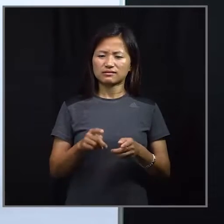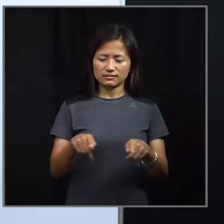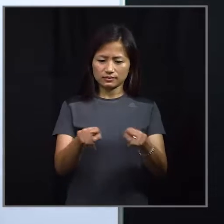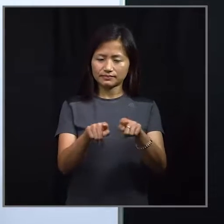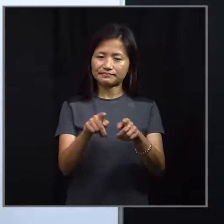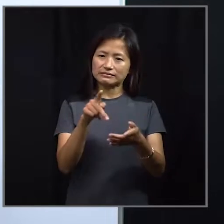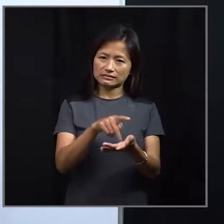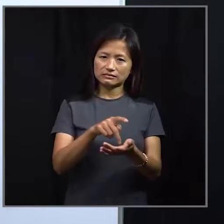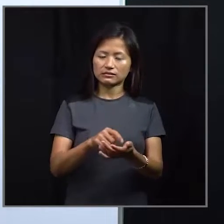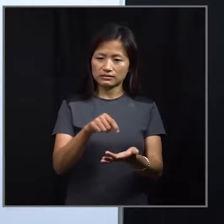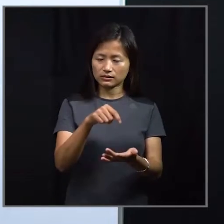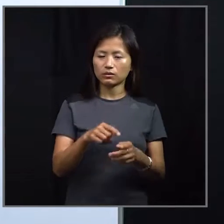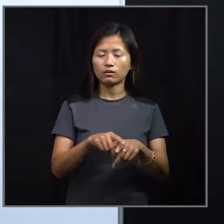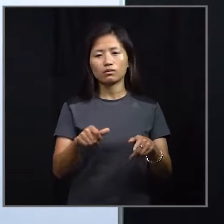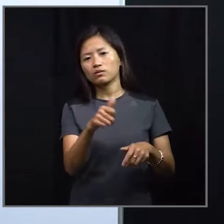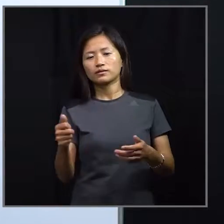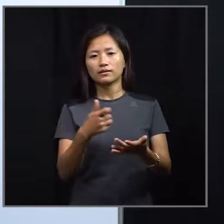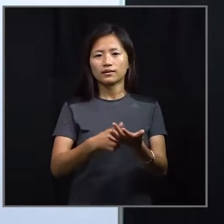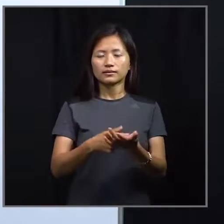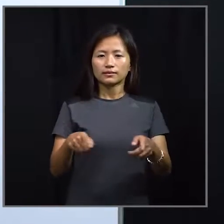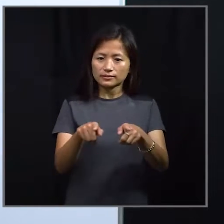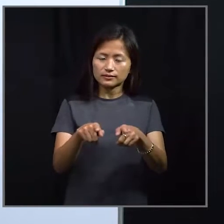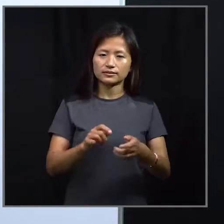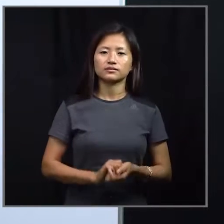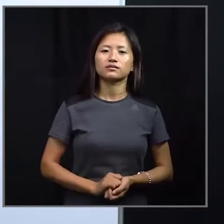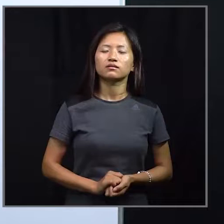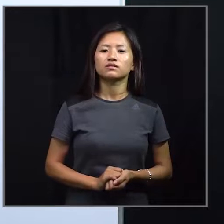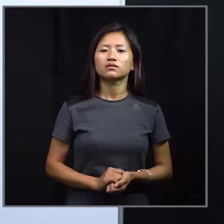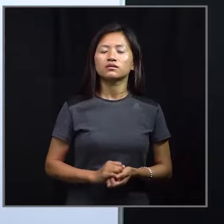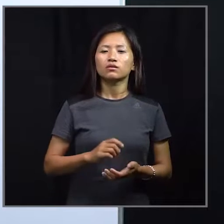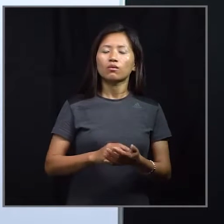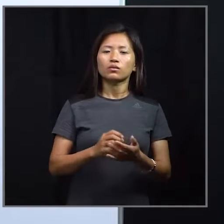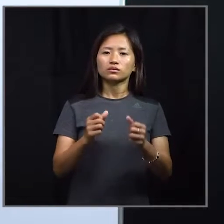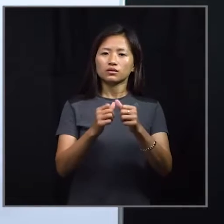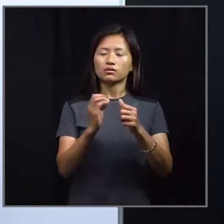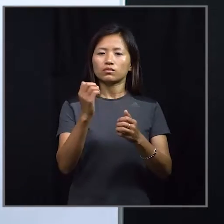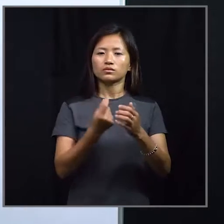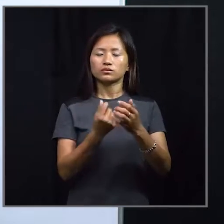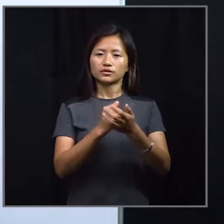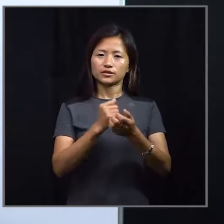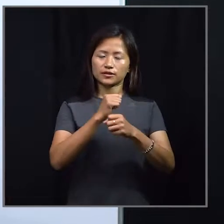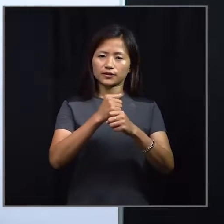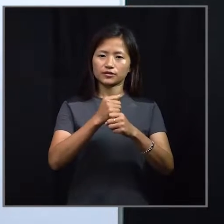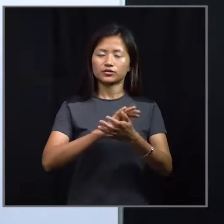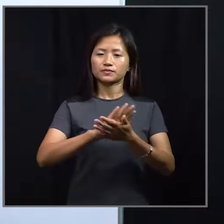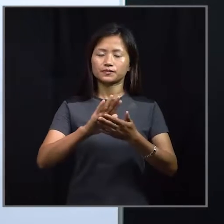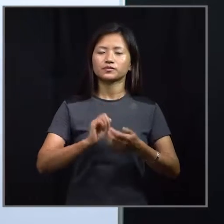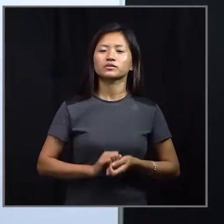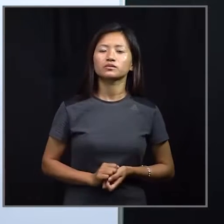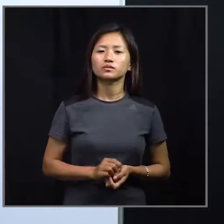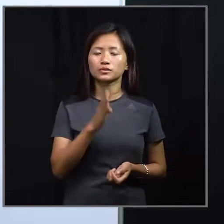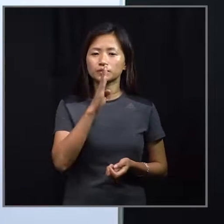that, meaning analyzing economic behavior as they ought to be, and also at the same